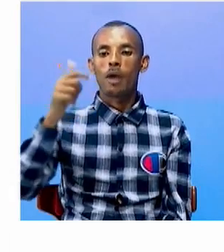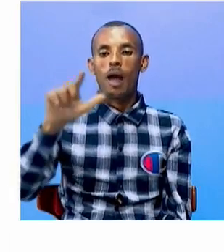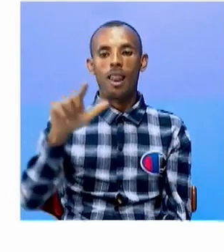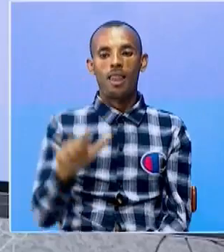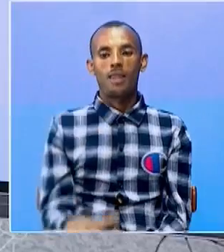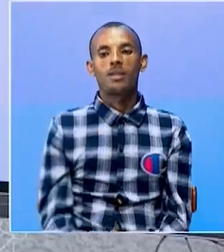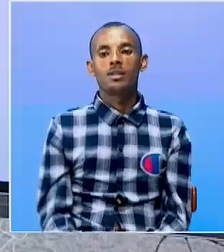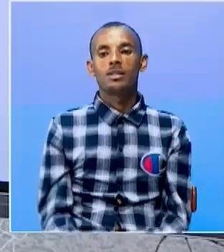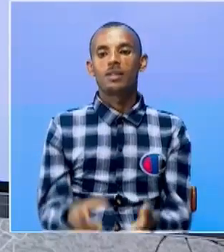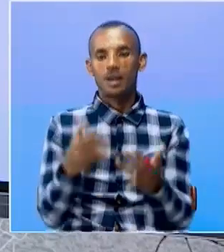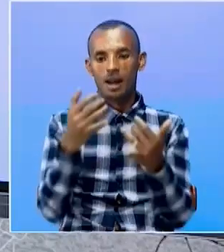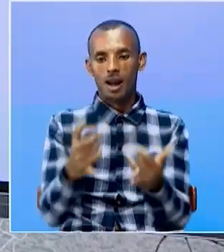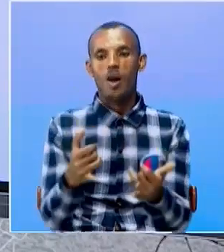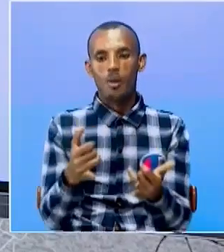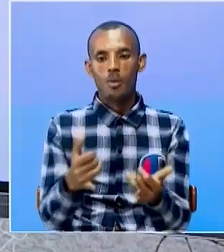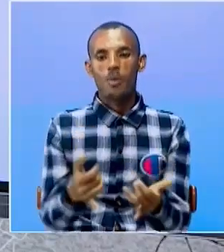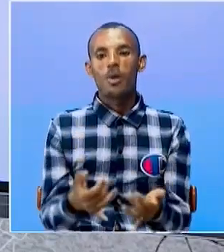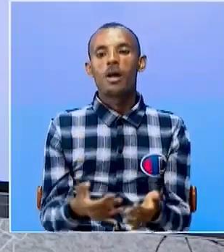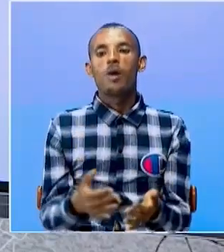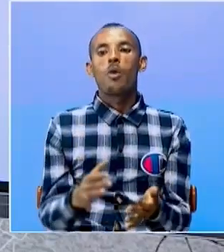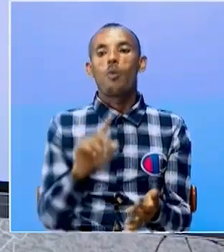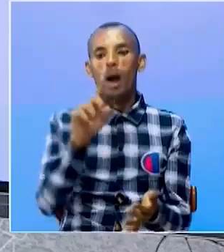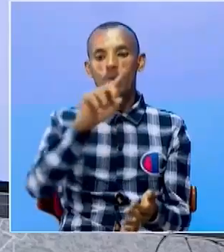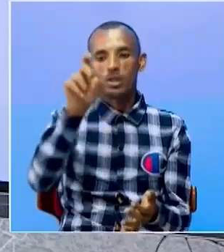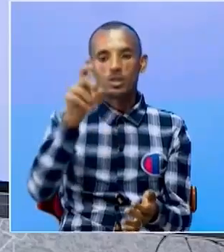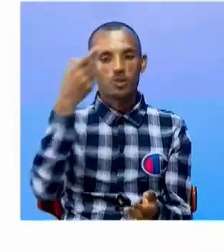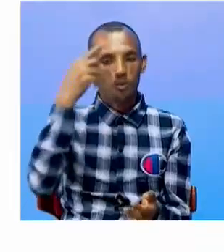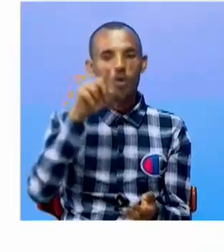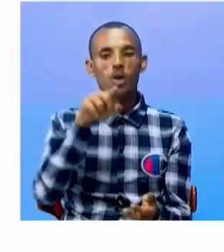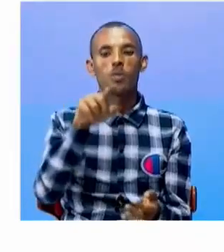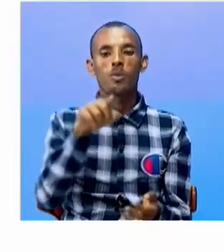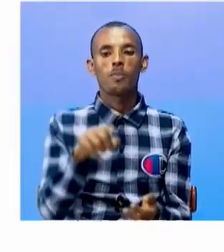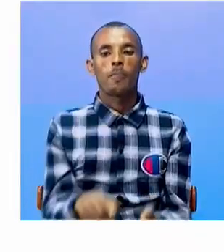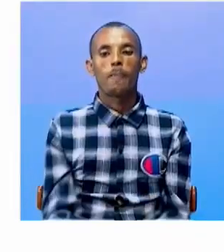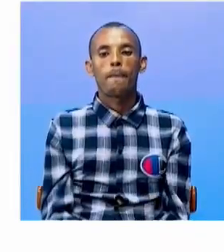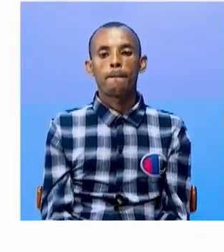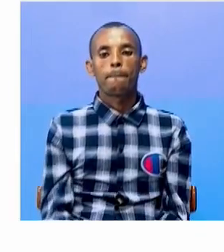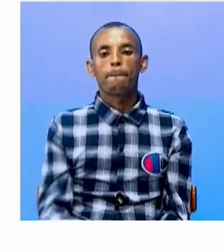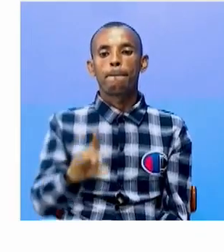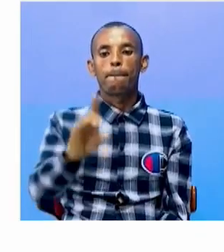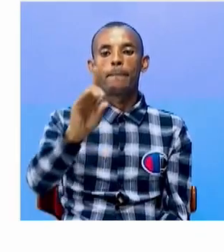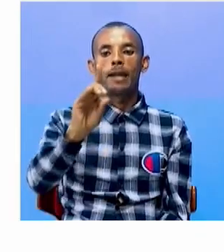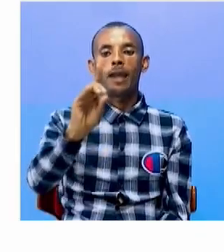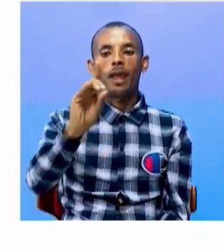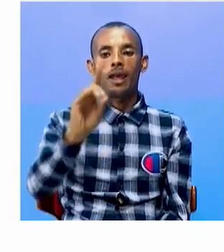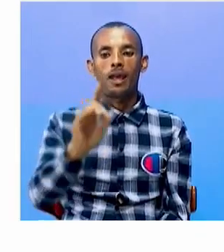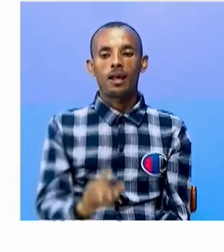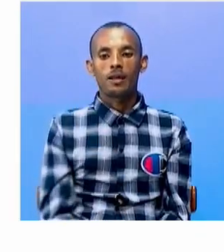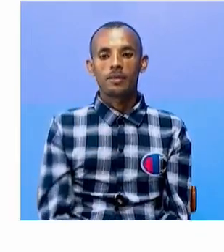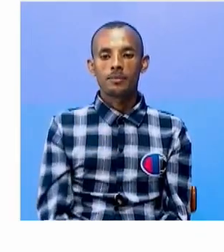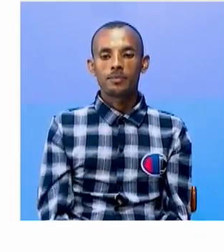Okay, now one question for you. This one. Take this.